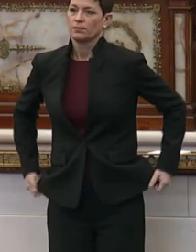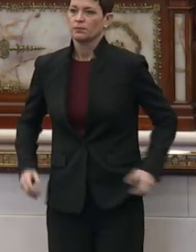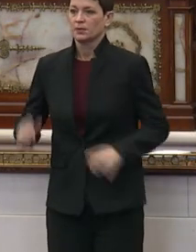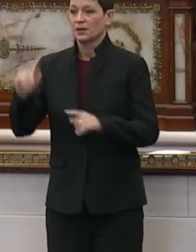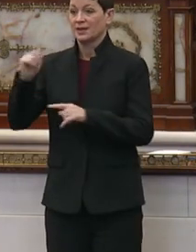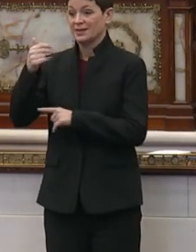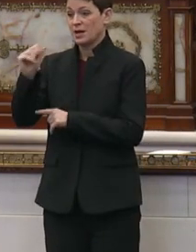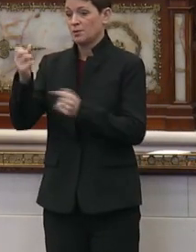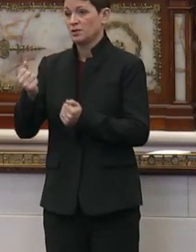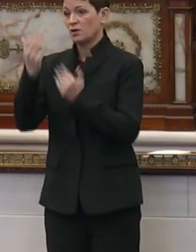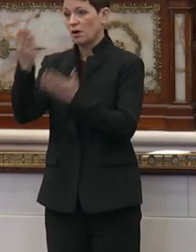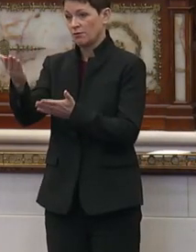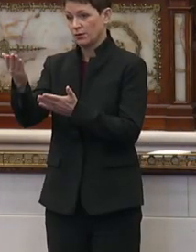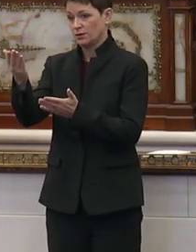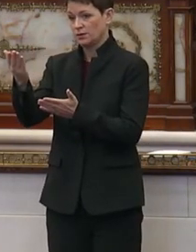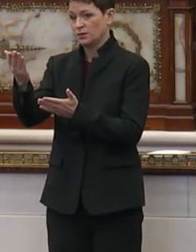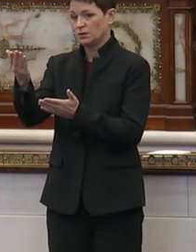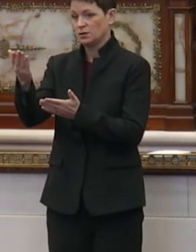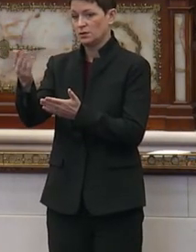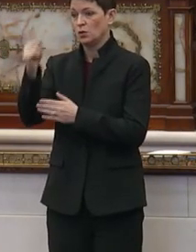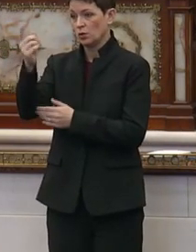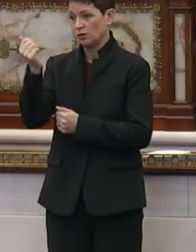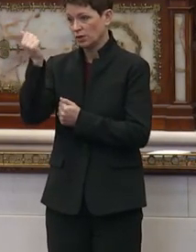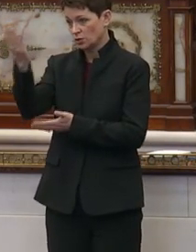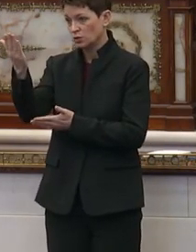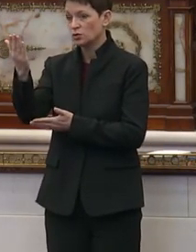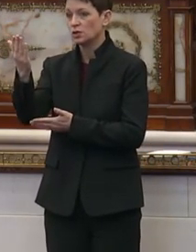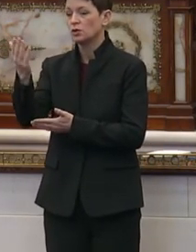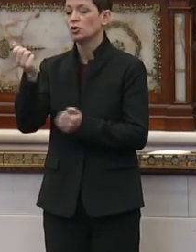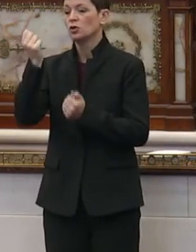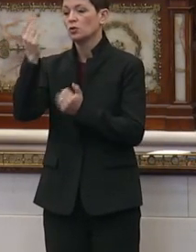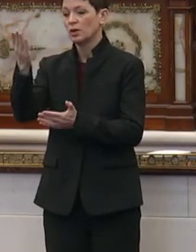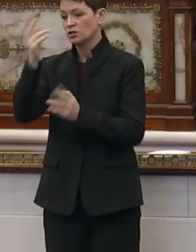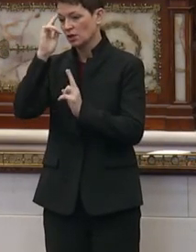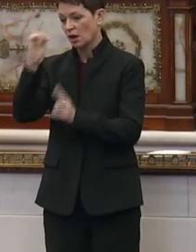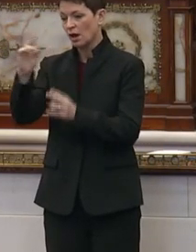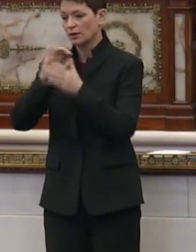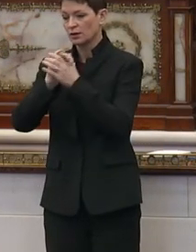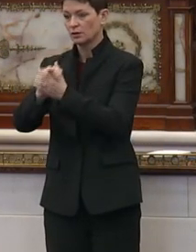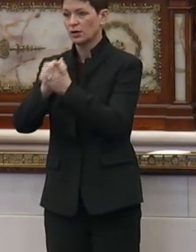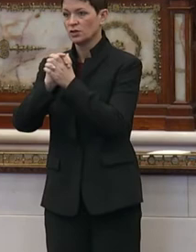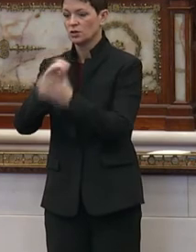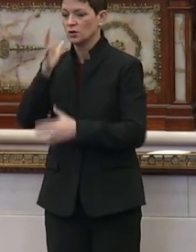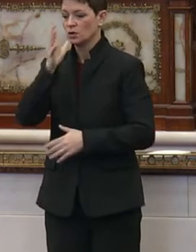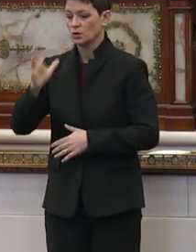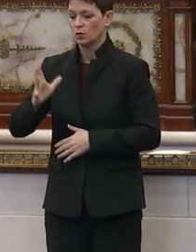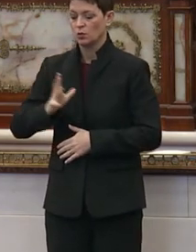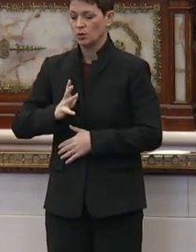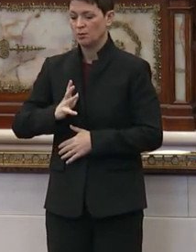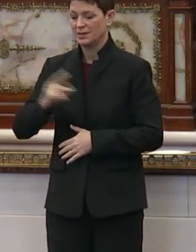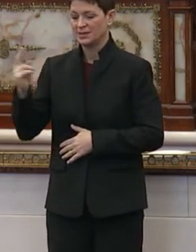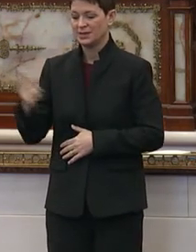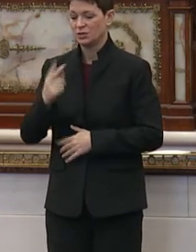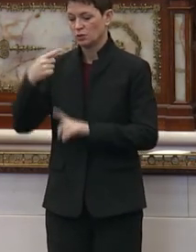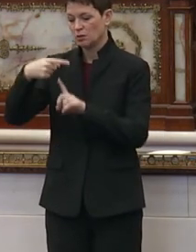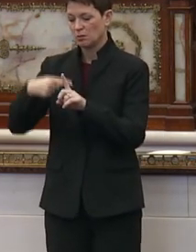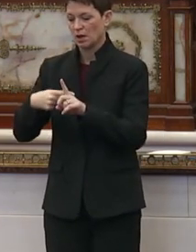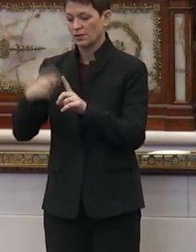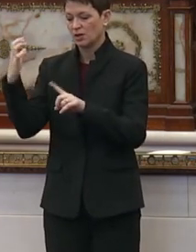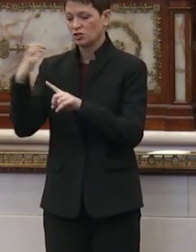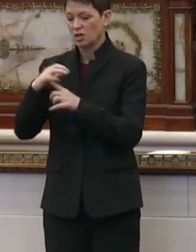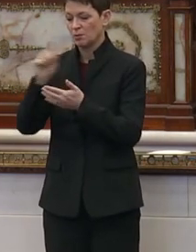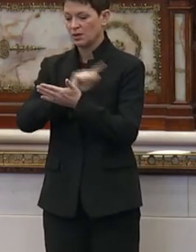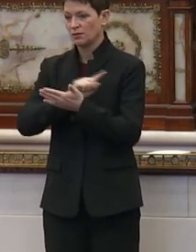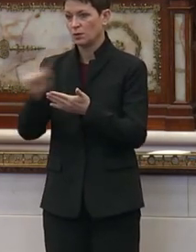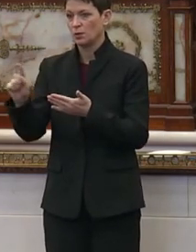Councilman Thomas offers one resolution entitled the resolution honoring and congratulating Women's History Month's Champion